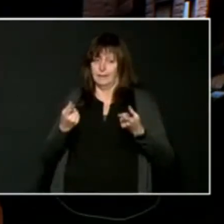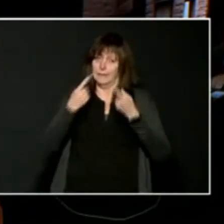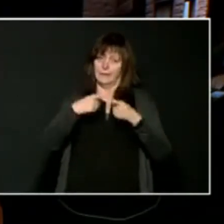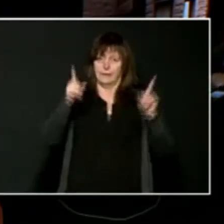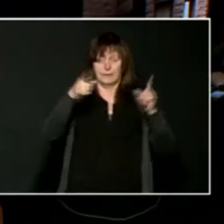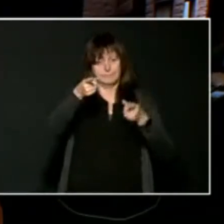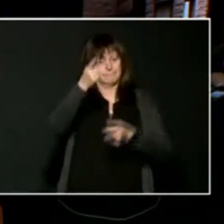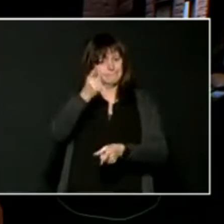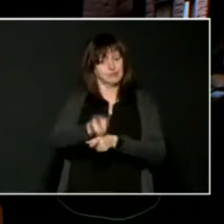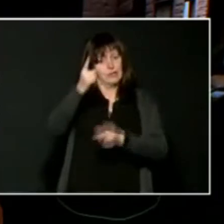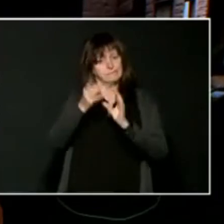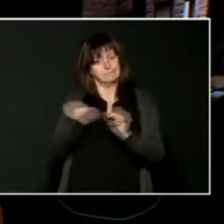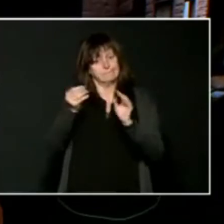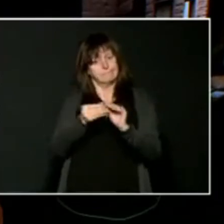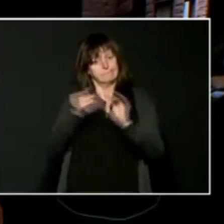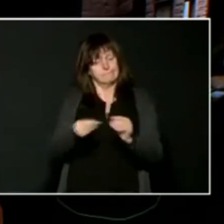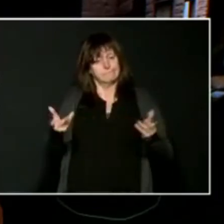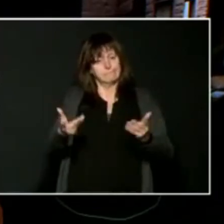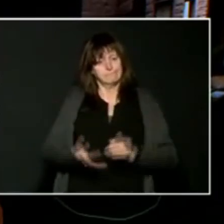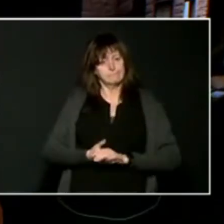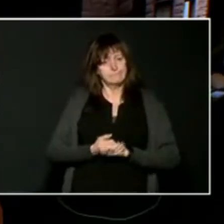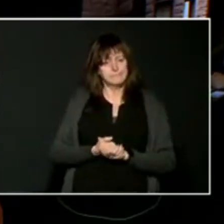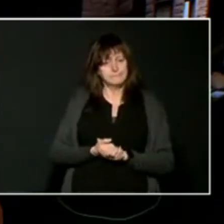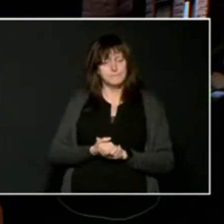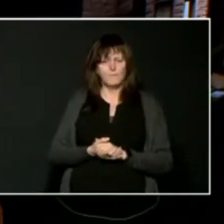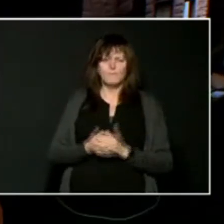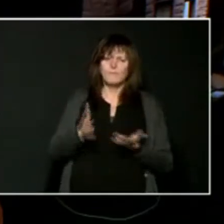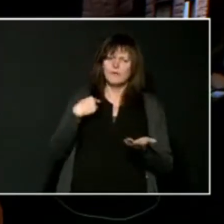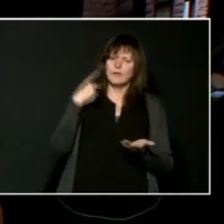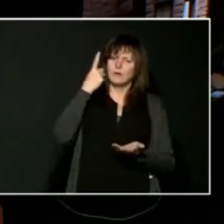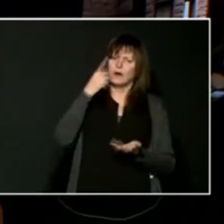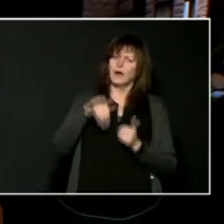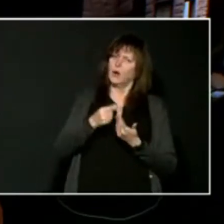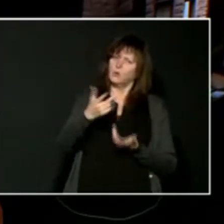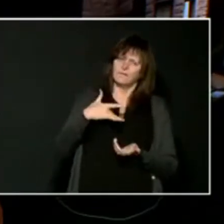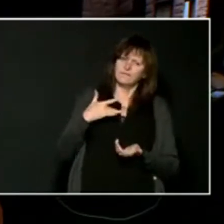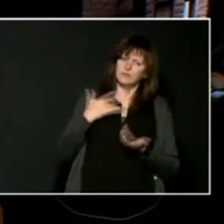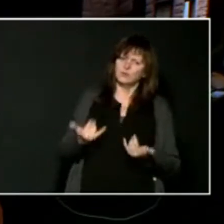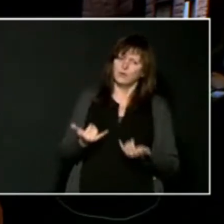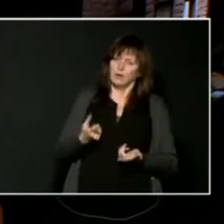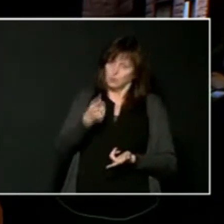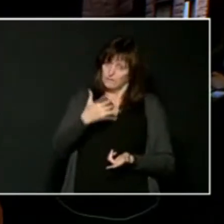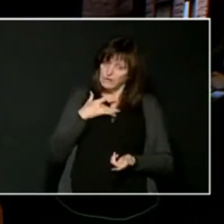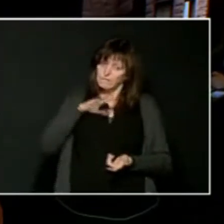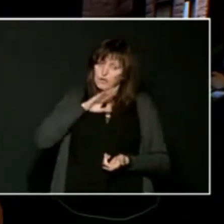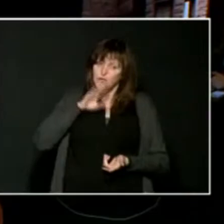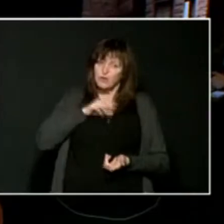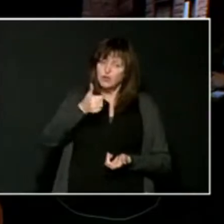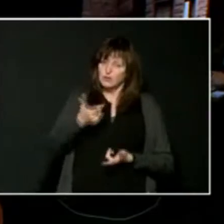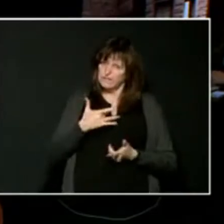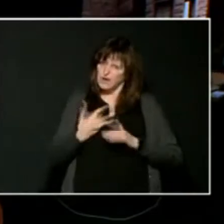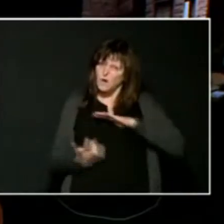You've been relatively stoic in these briefings, but I'm wondering how you feel today. Are you frustrated? Are you angry about this outcome?